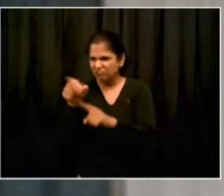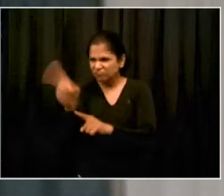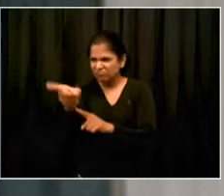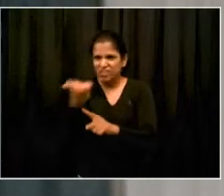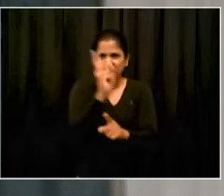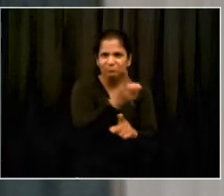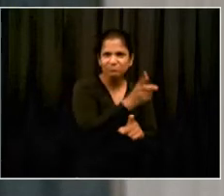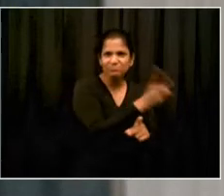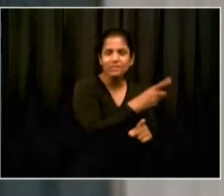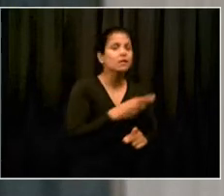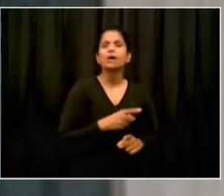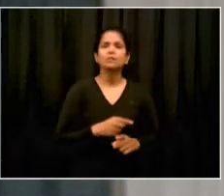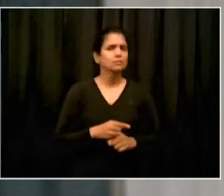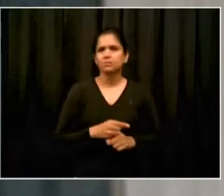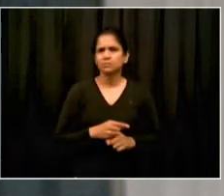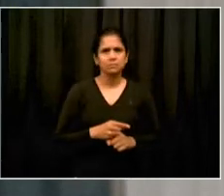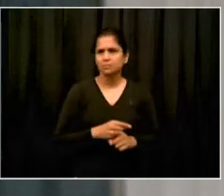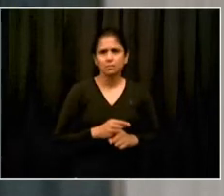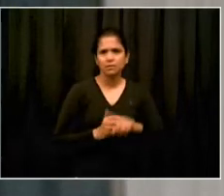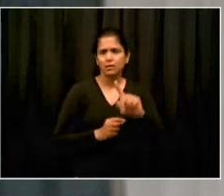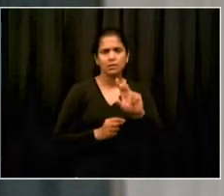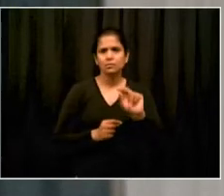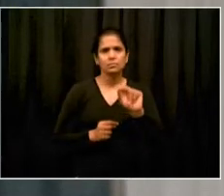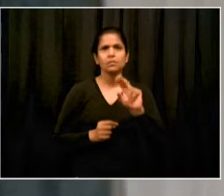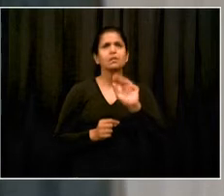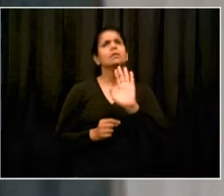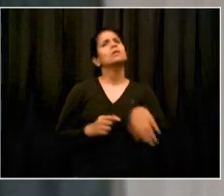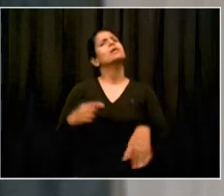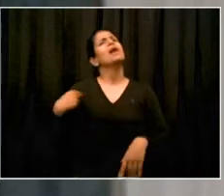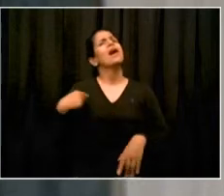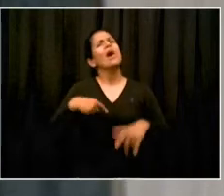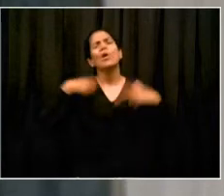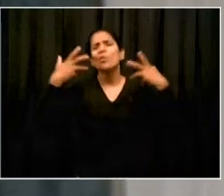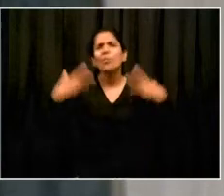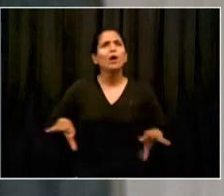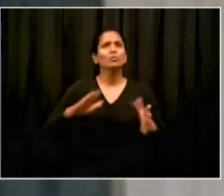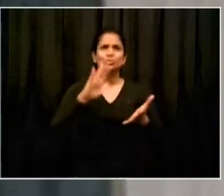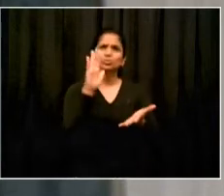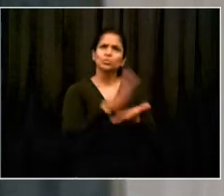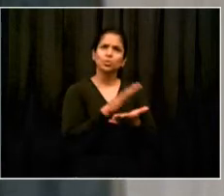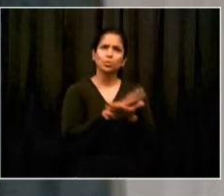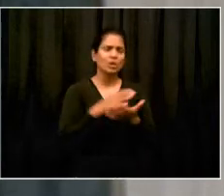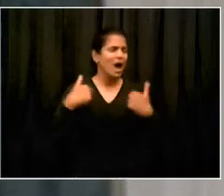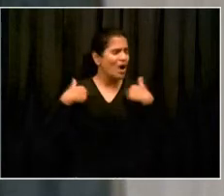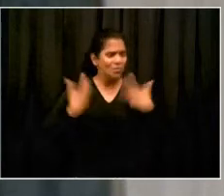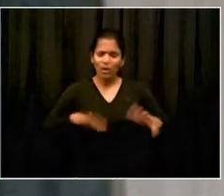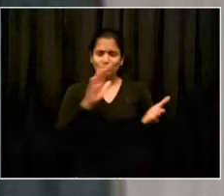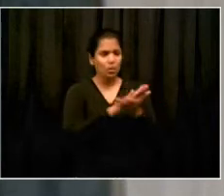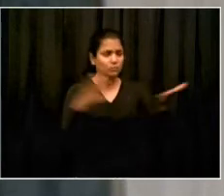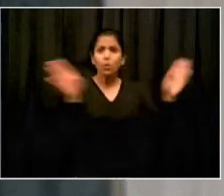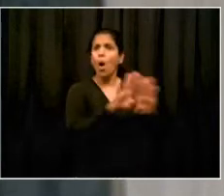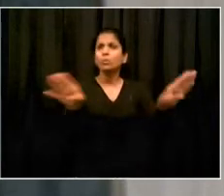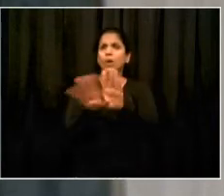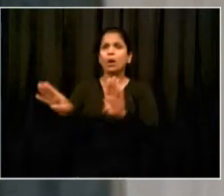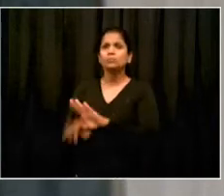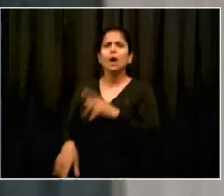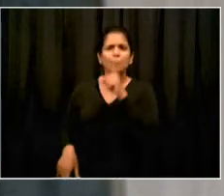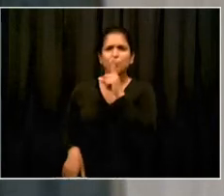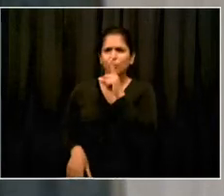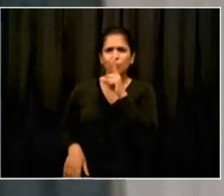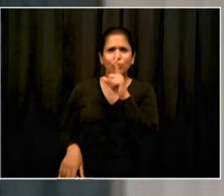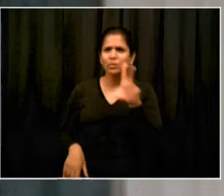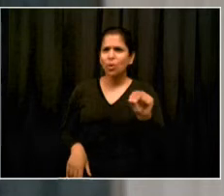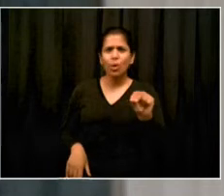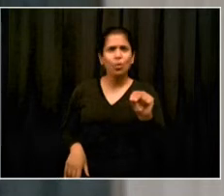what we see now. If we see, for example, kids too close together, or there are not the sneeze guards between